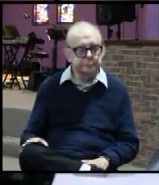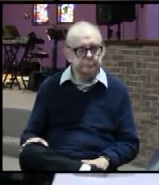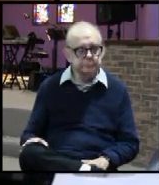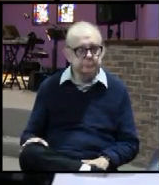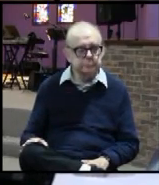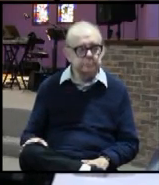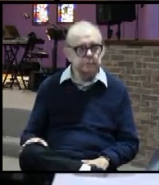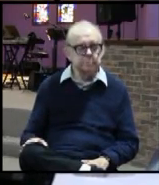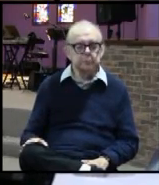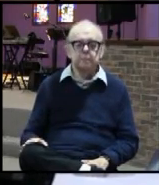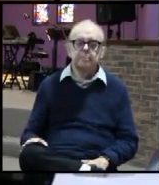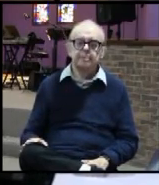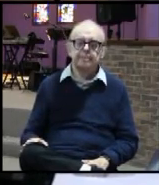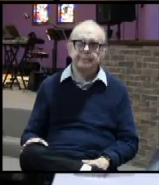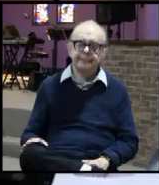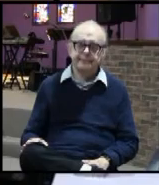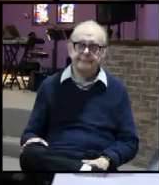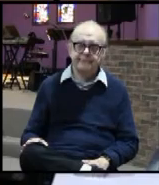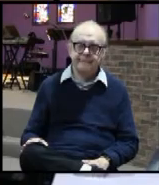We have three.